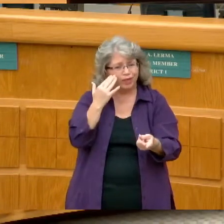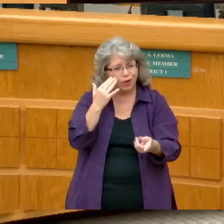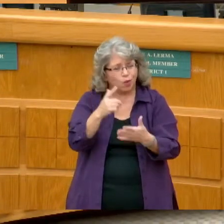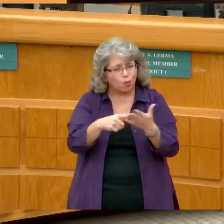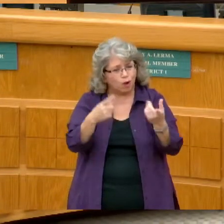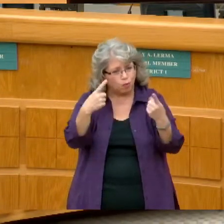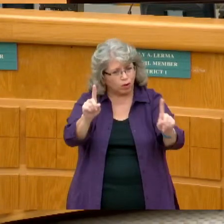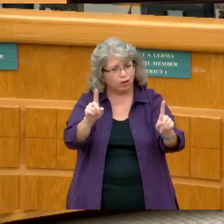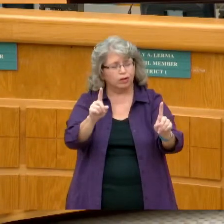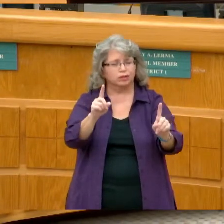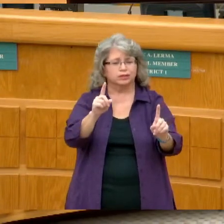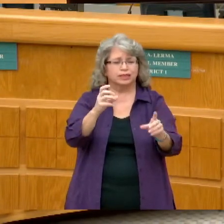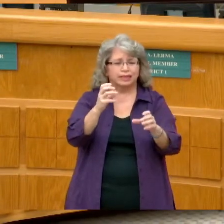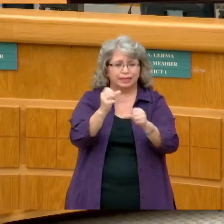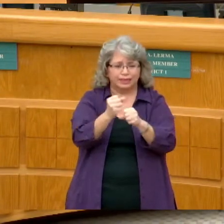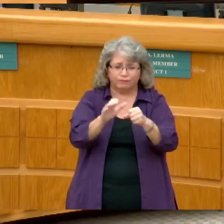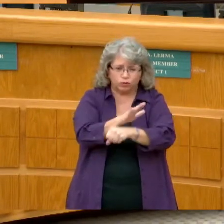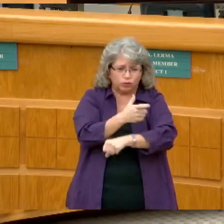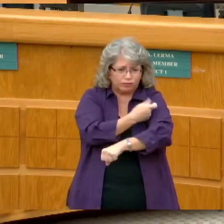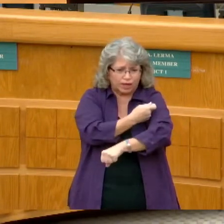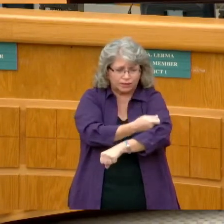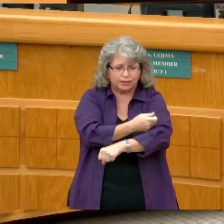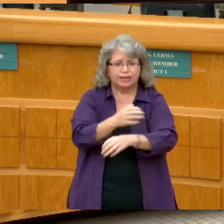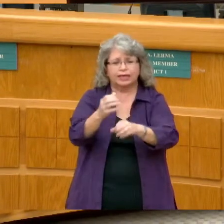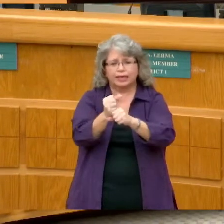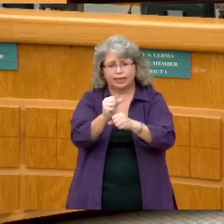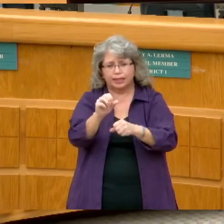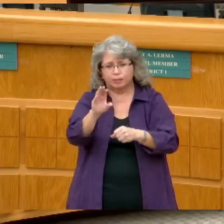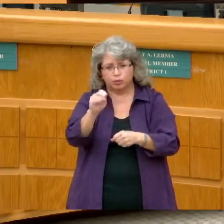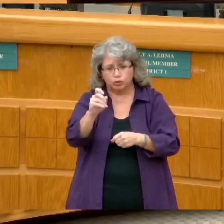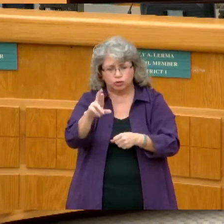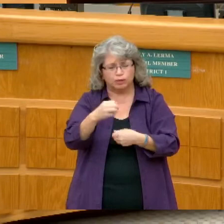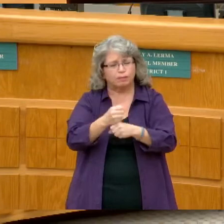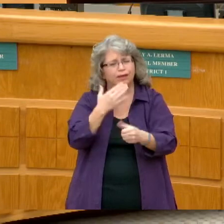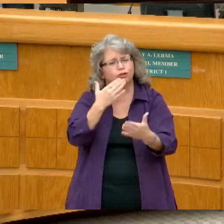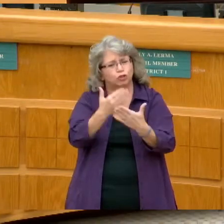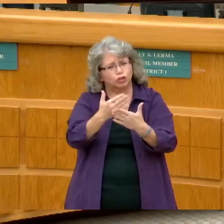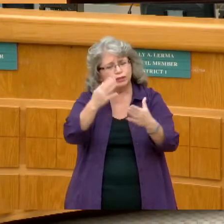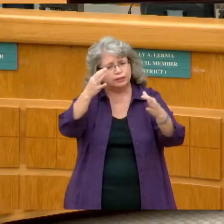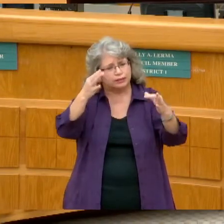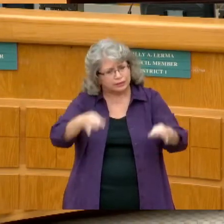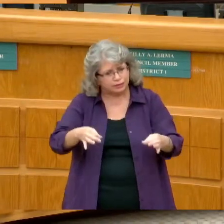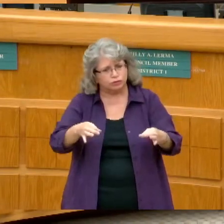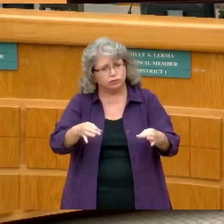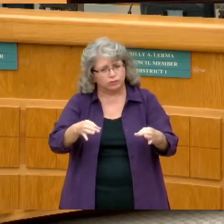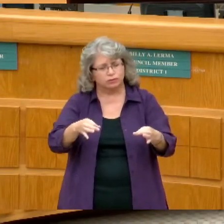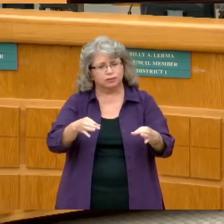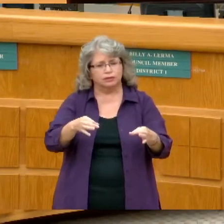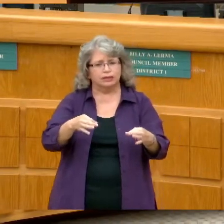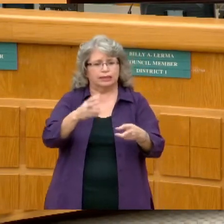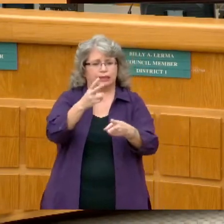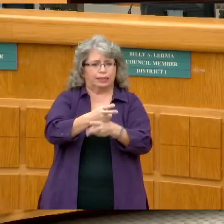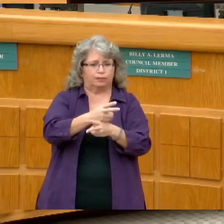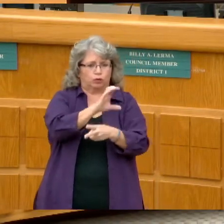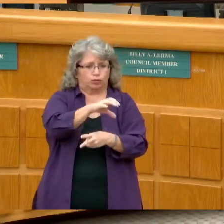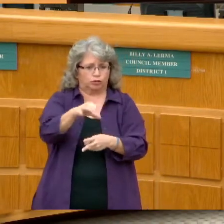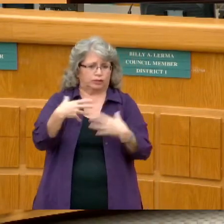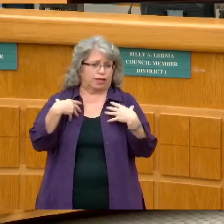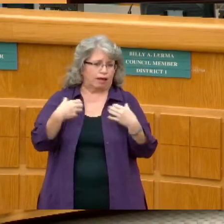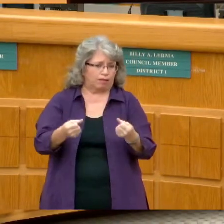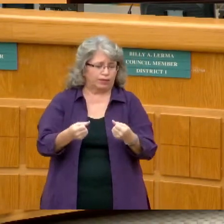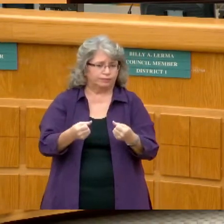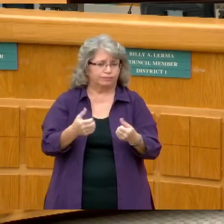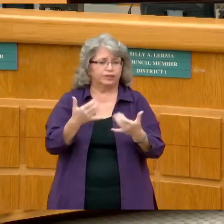get your boosters, make good decisions, and let's keep Corpus Christi healthy. And now we will hear